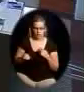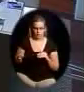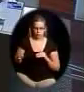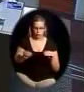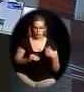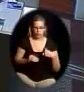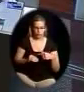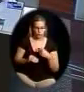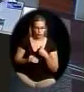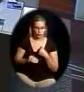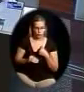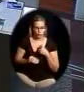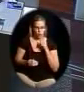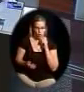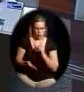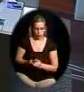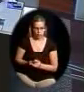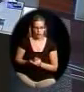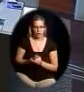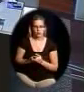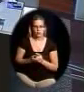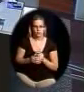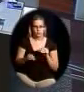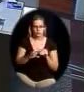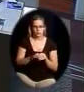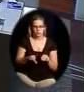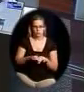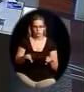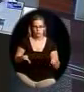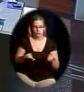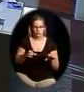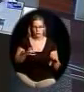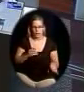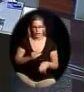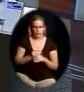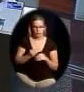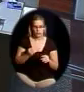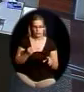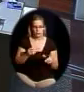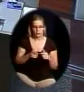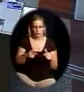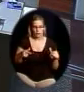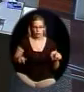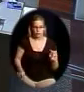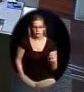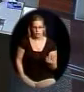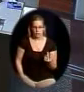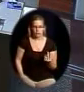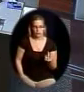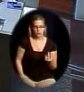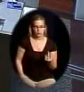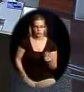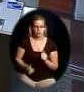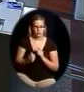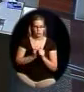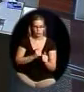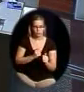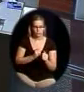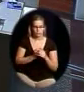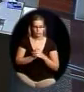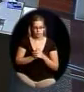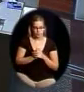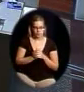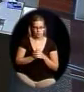Mr. President, move we authorize the signature of the easements with recommended additional language. Second. Thank you. Motion by Mr. Poland, second by